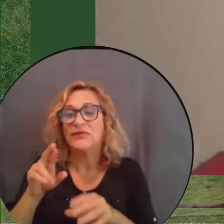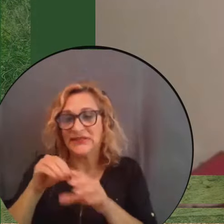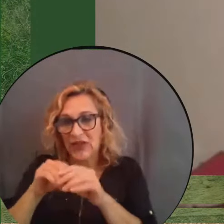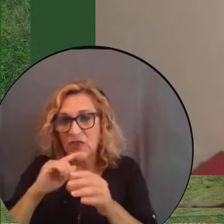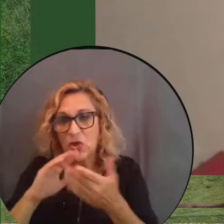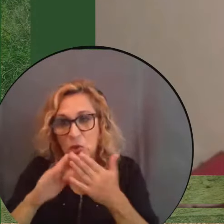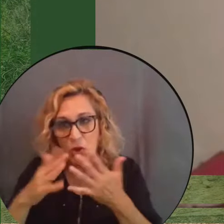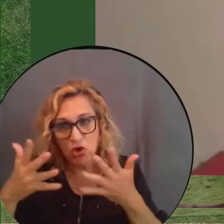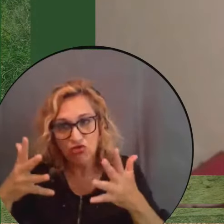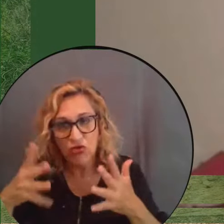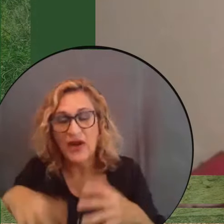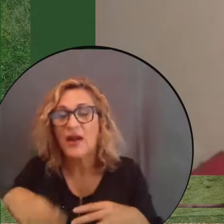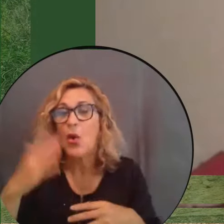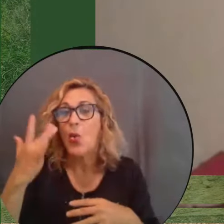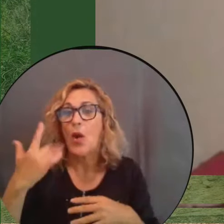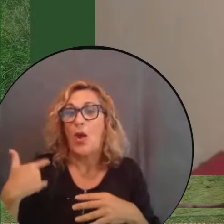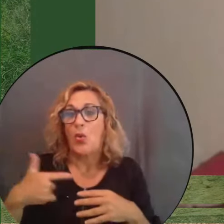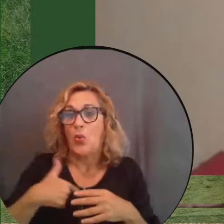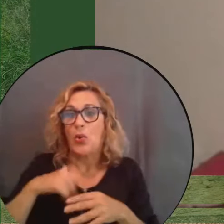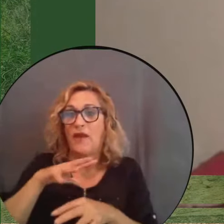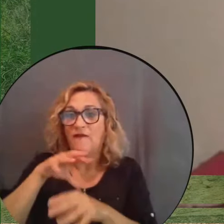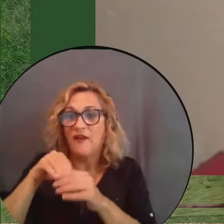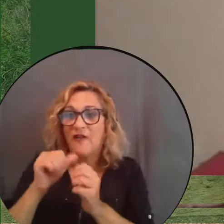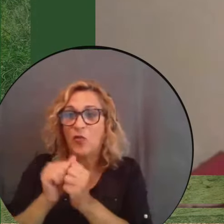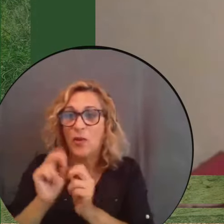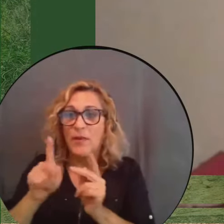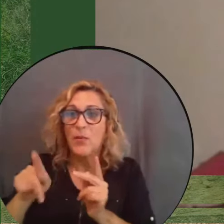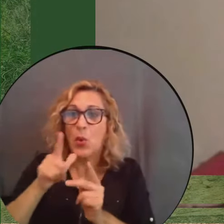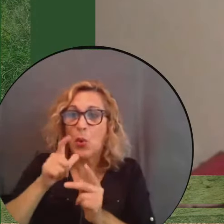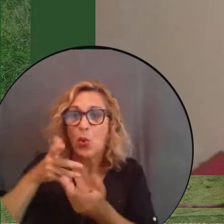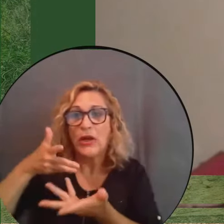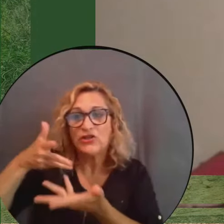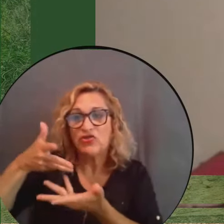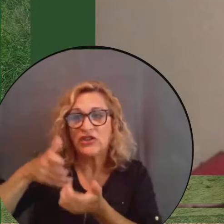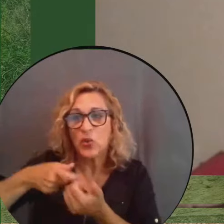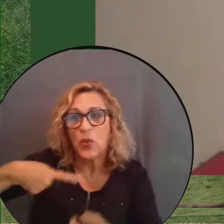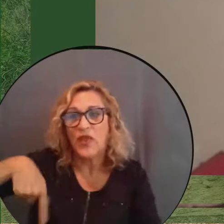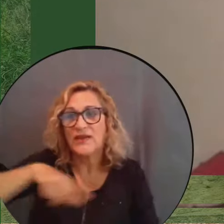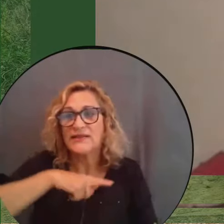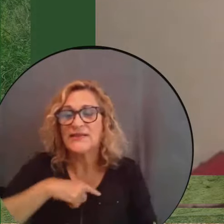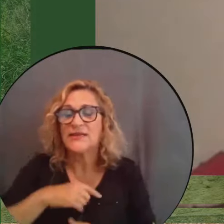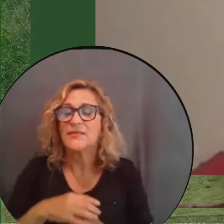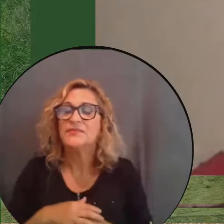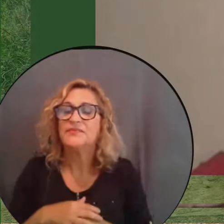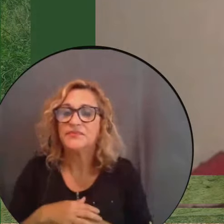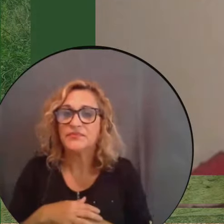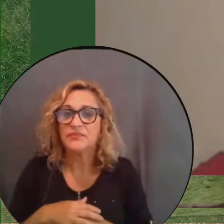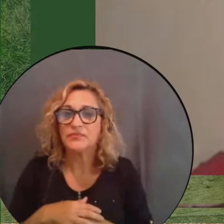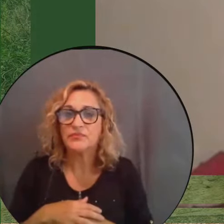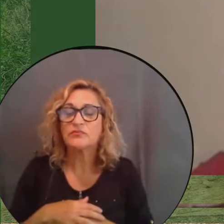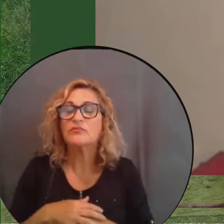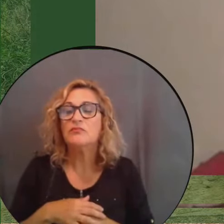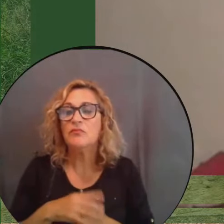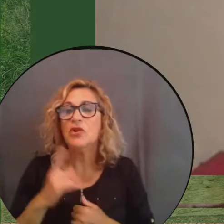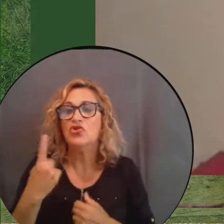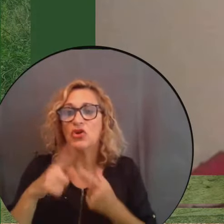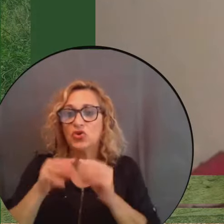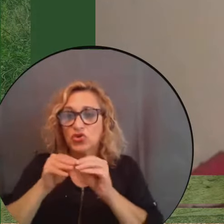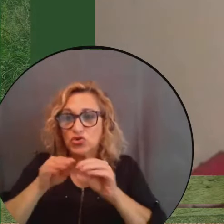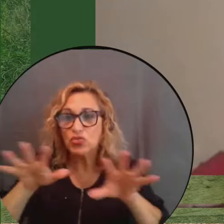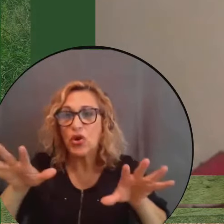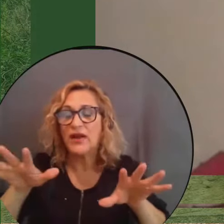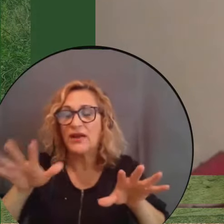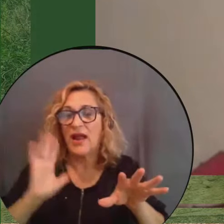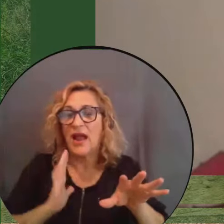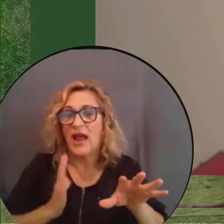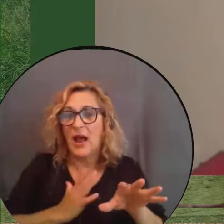have interacted with us. So we've just been trying to spread our abortion resources that way when we are facing this